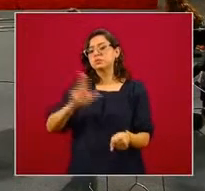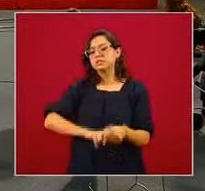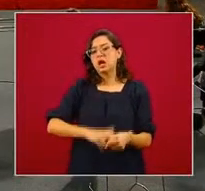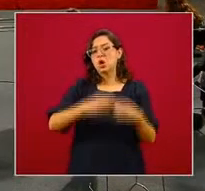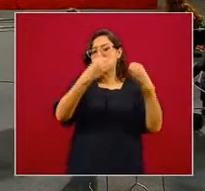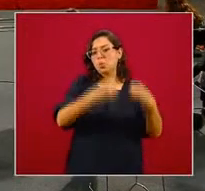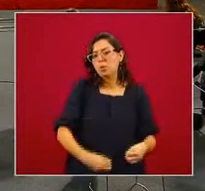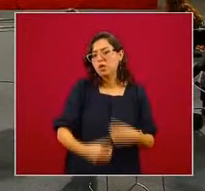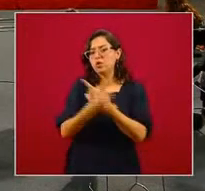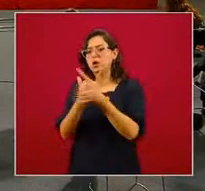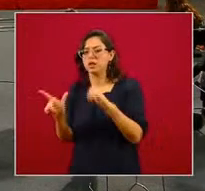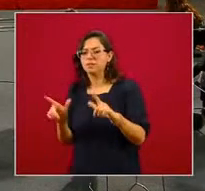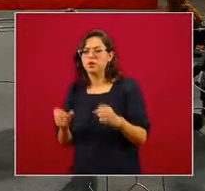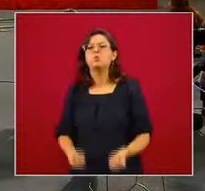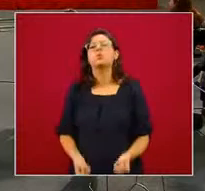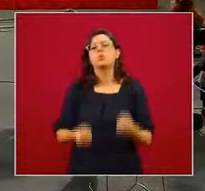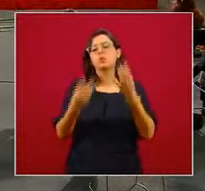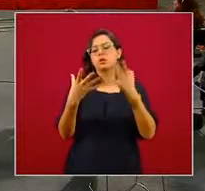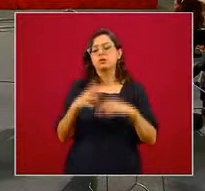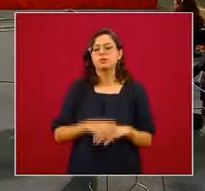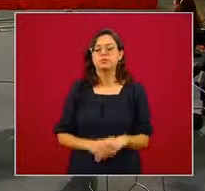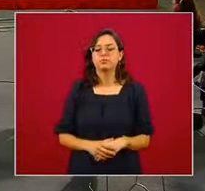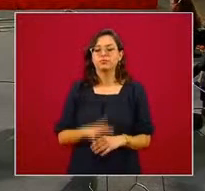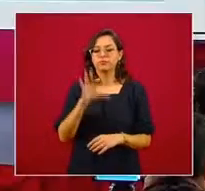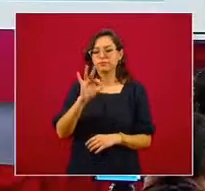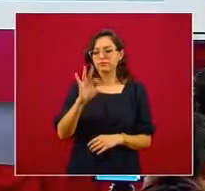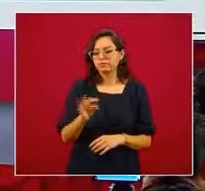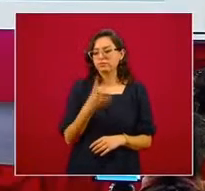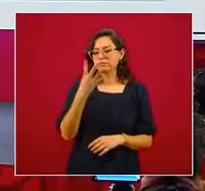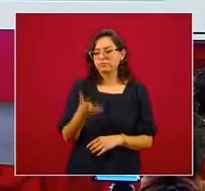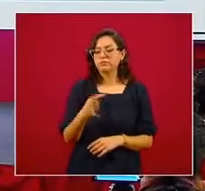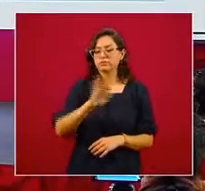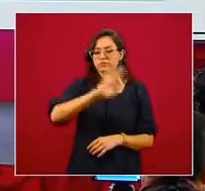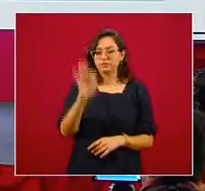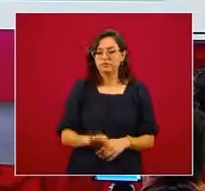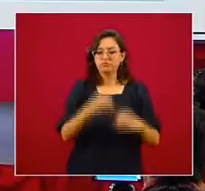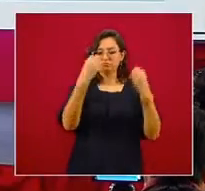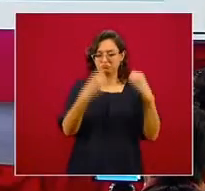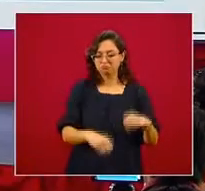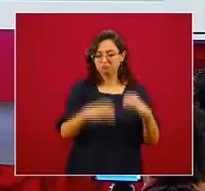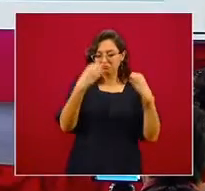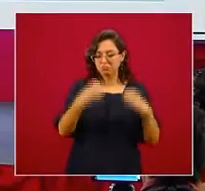Hospital availability, 44%, general